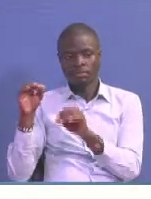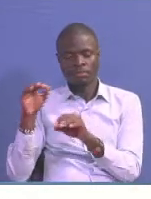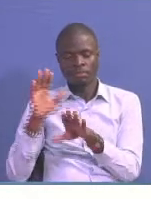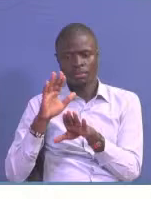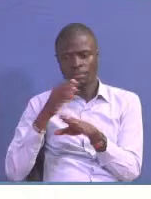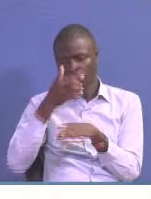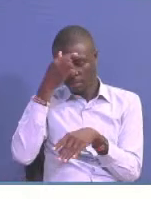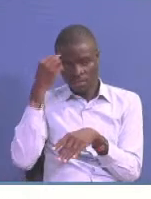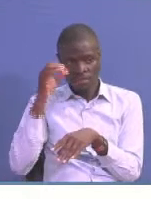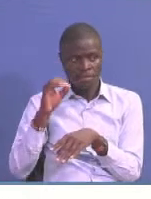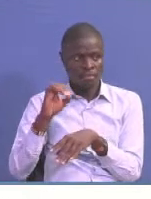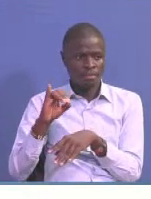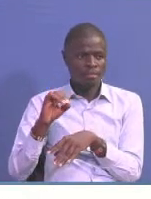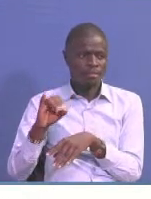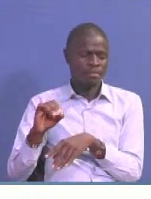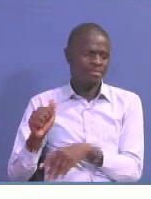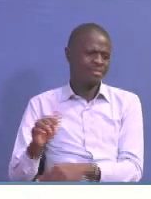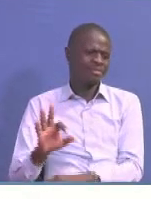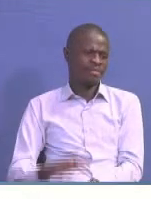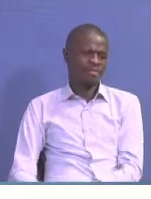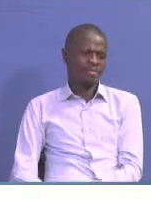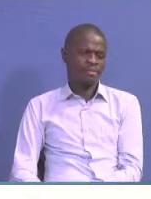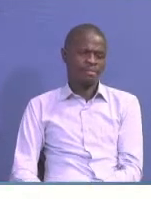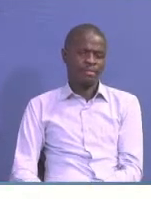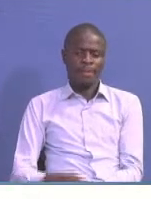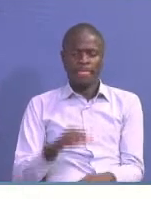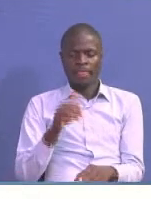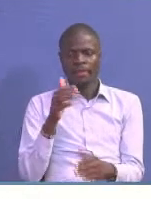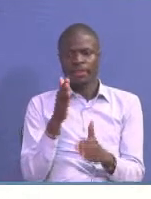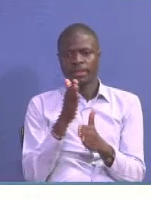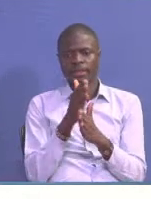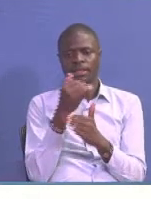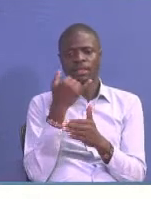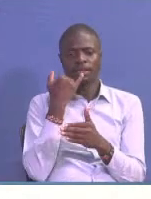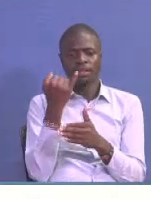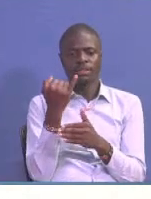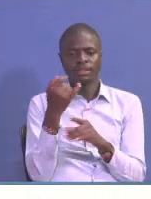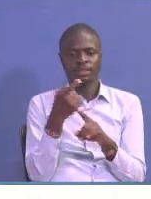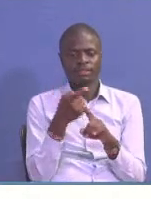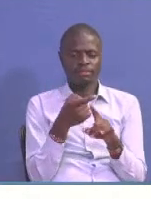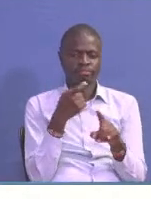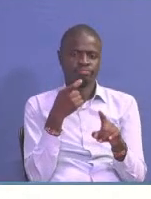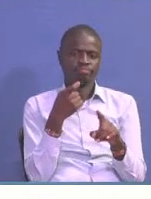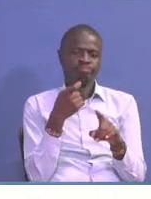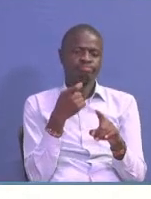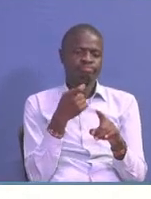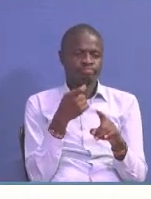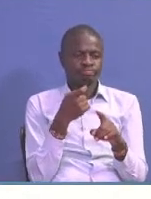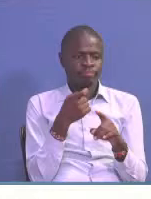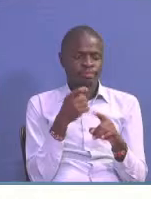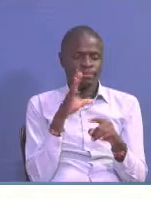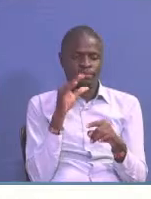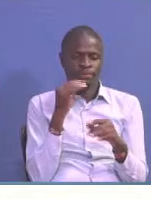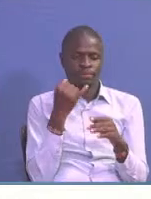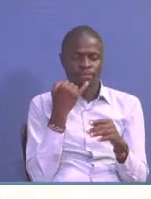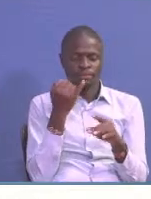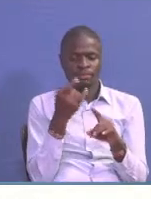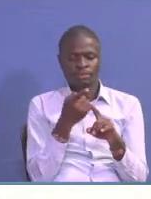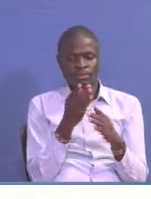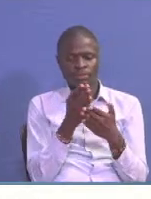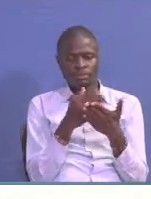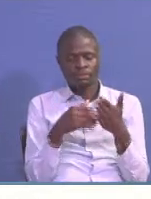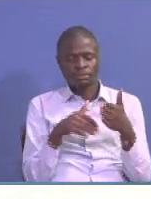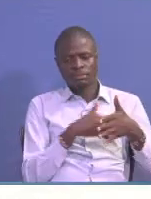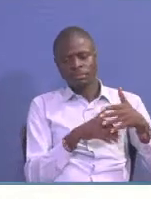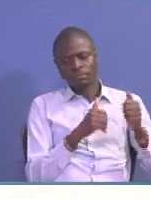artificial intelligence. Another key aspect that has stood out from Ambassador Dr. Francis Muthaura's speech is the aspect of